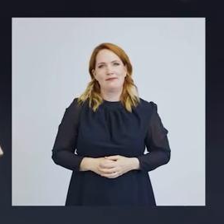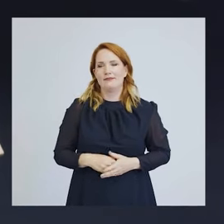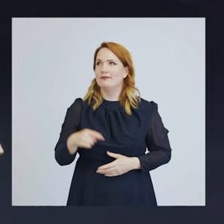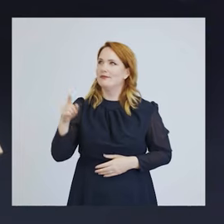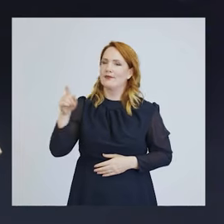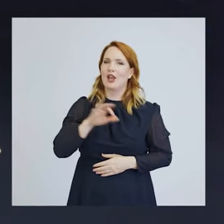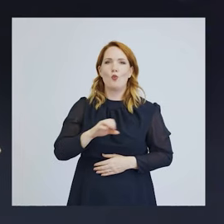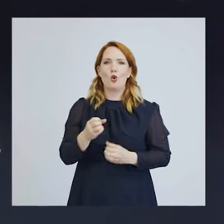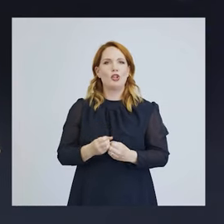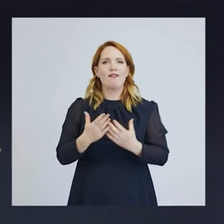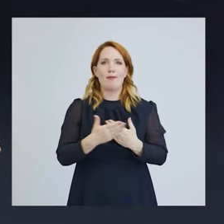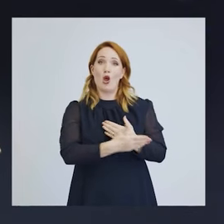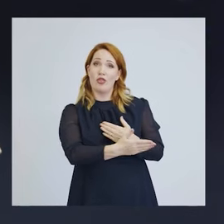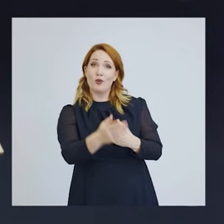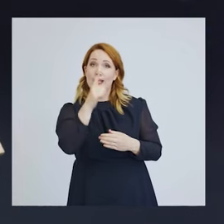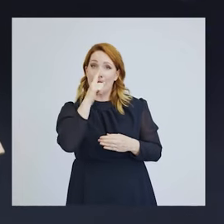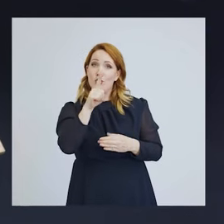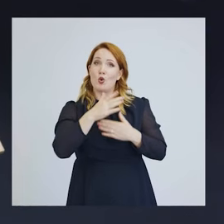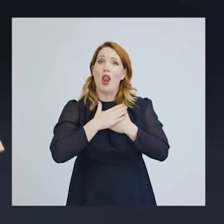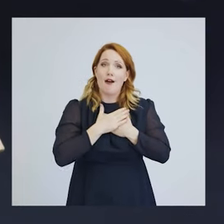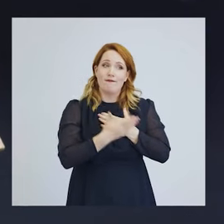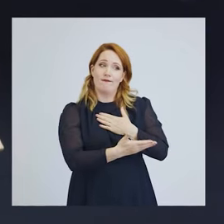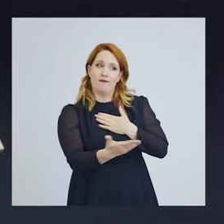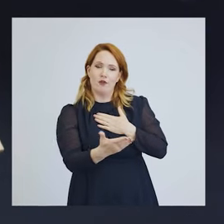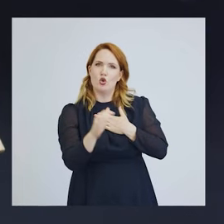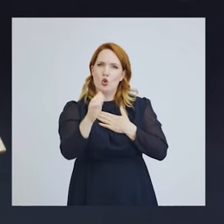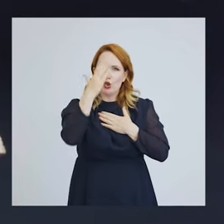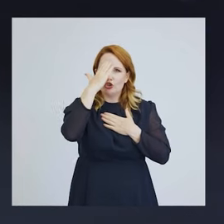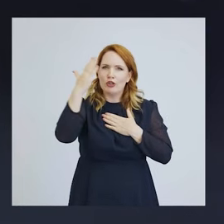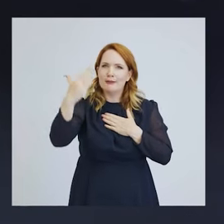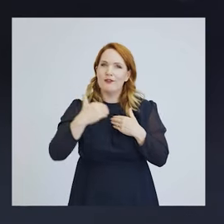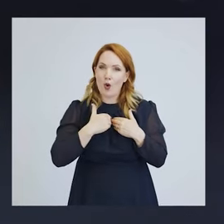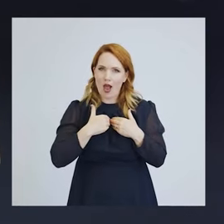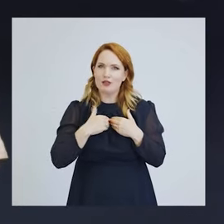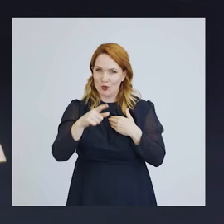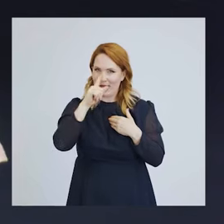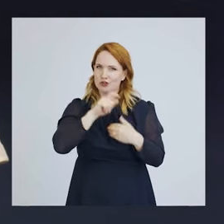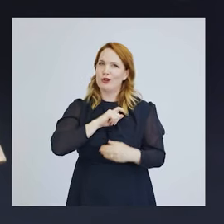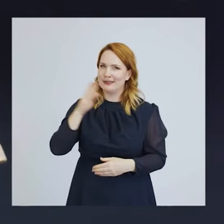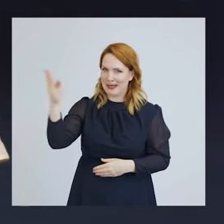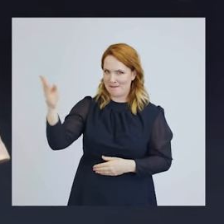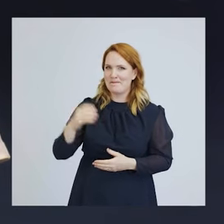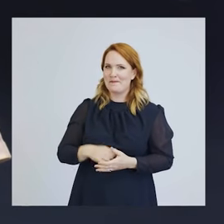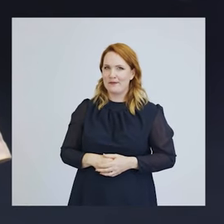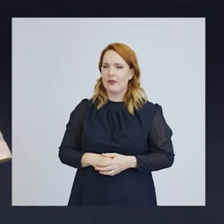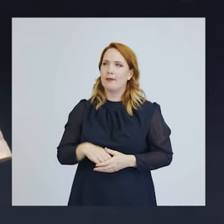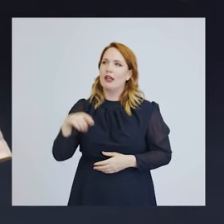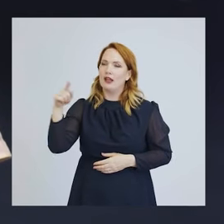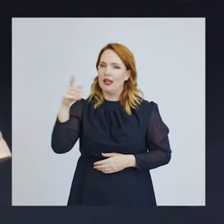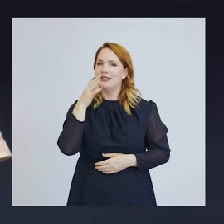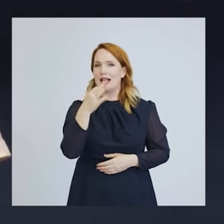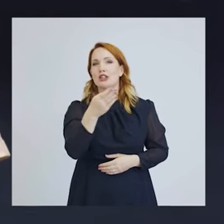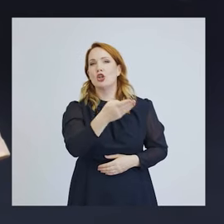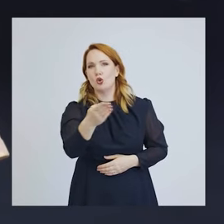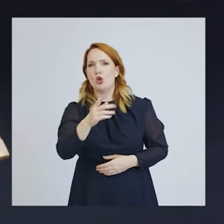want to say to you today, God has not given up. He's not given up on the people you love the most. He's not given up on the dreams